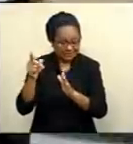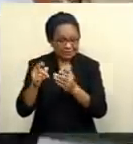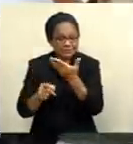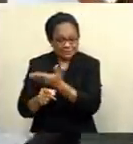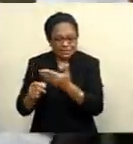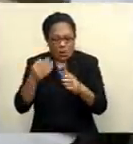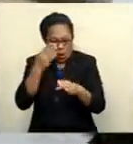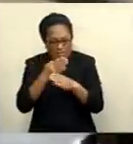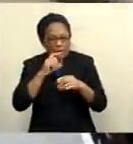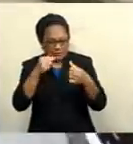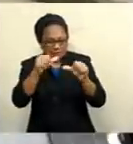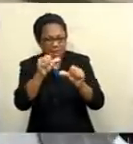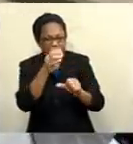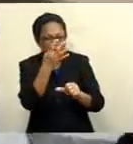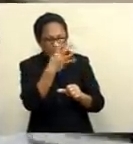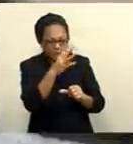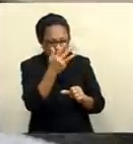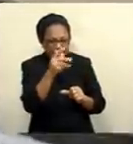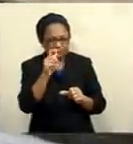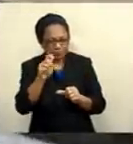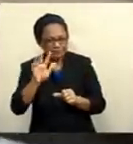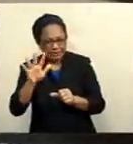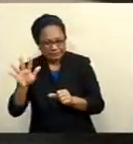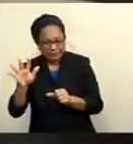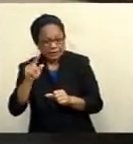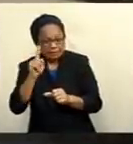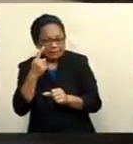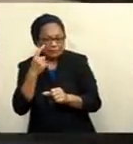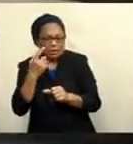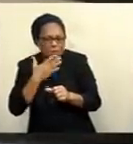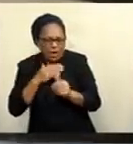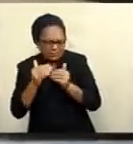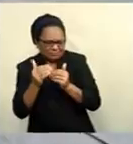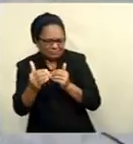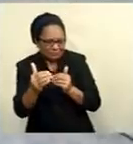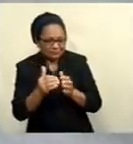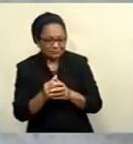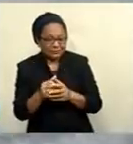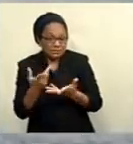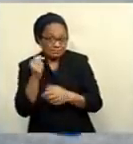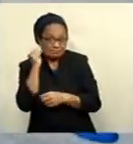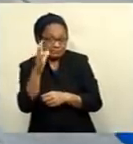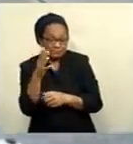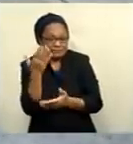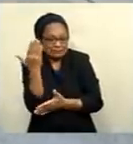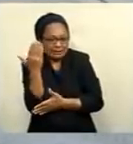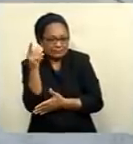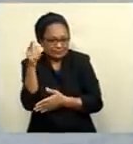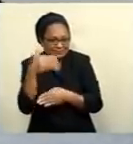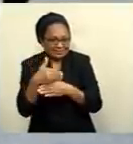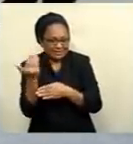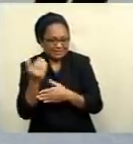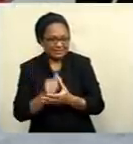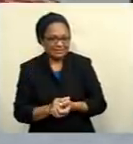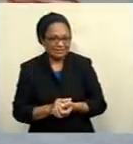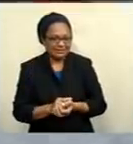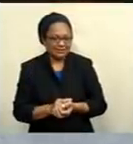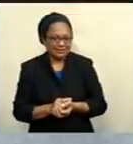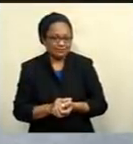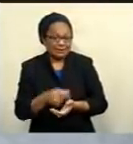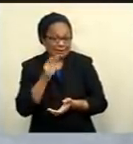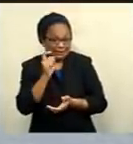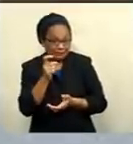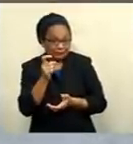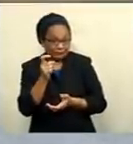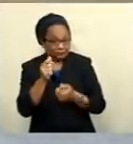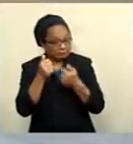But for me, for throwing, it kind of depends on the day. If you perform